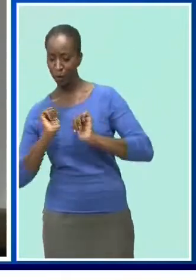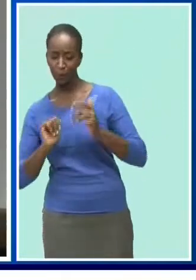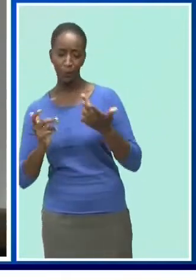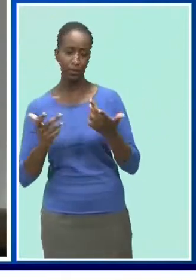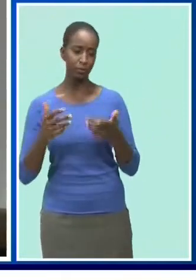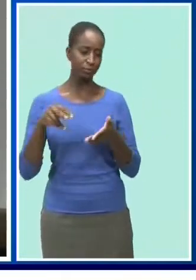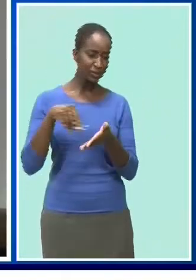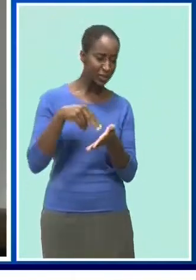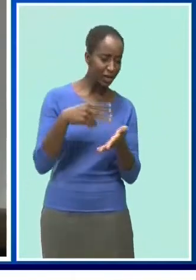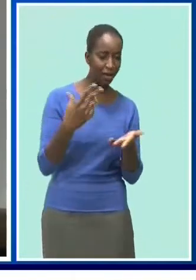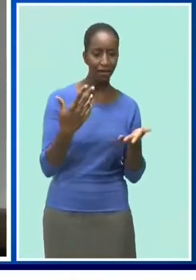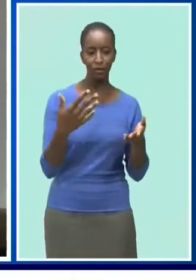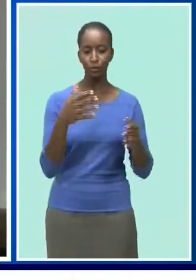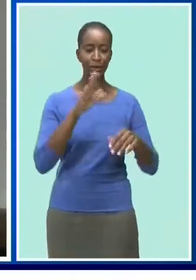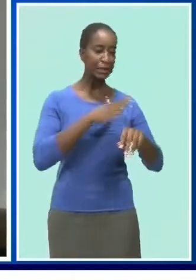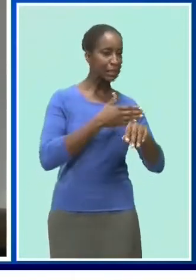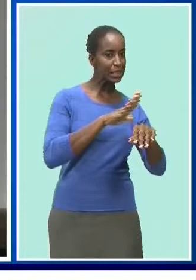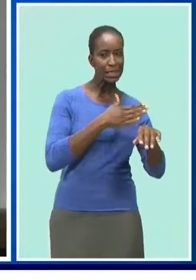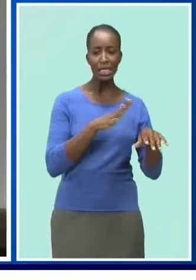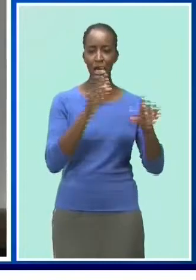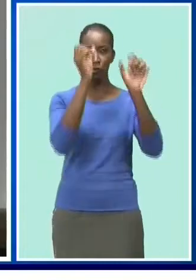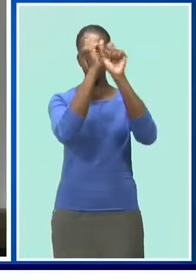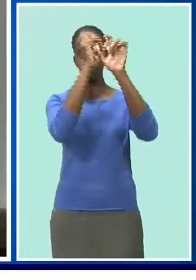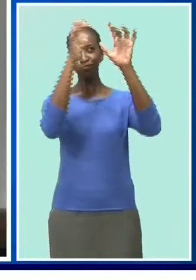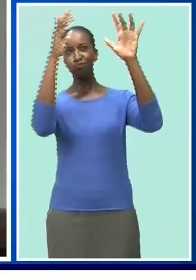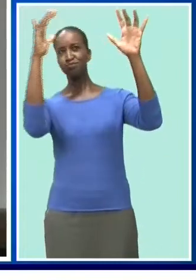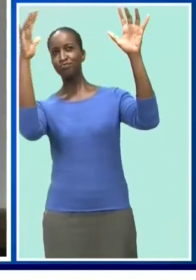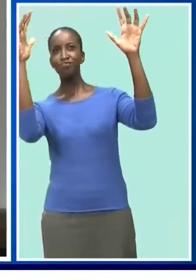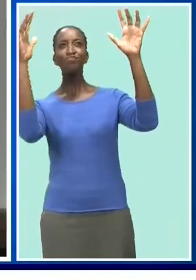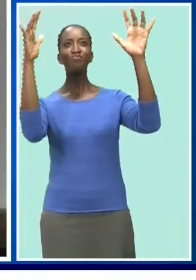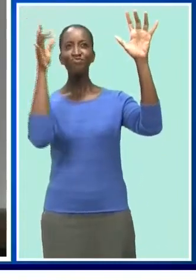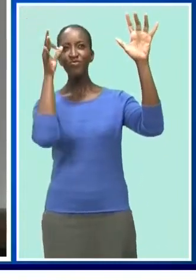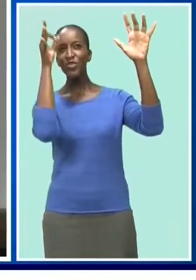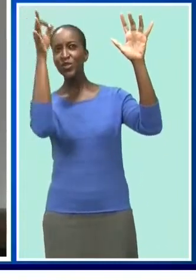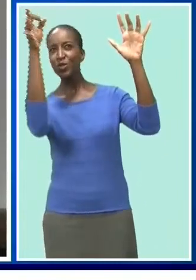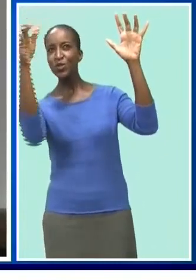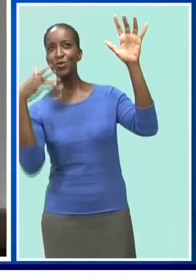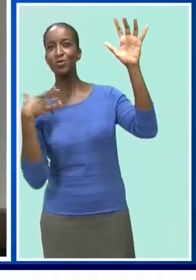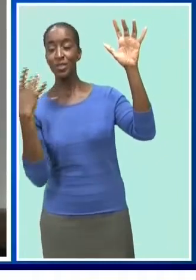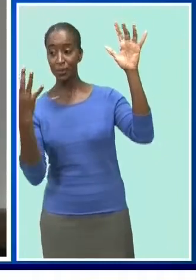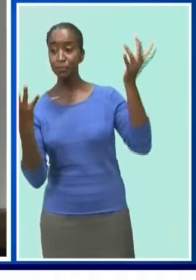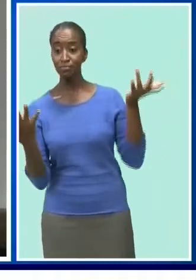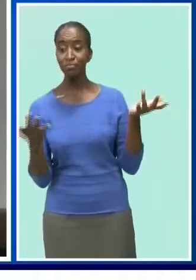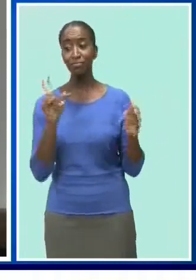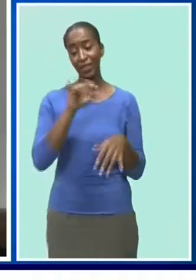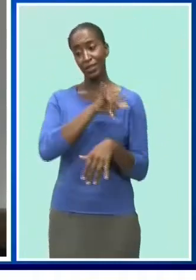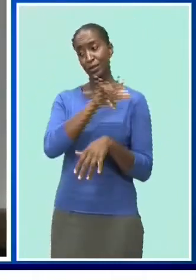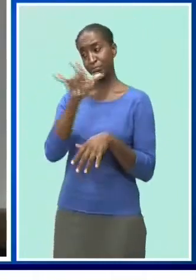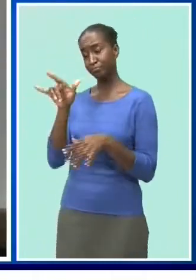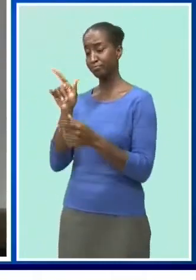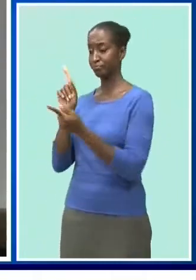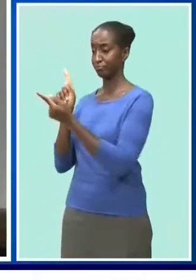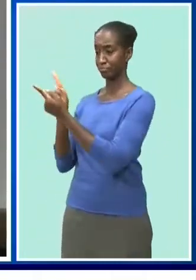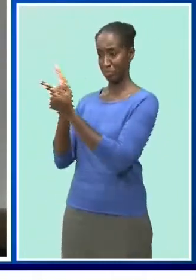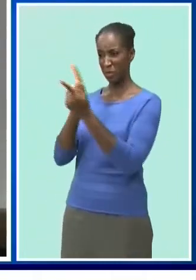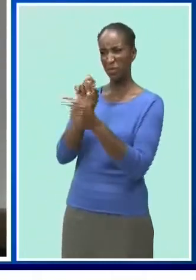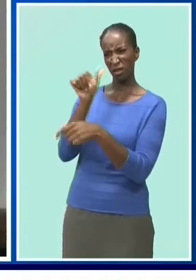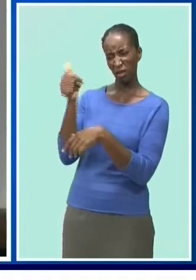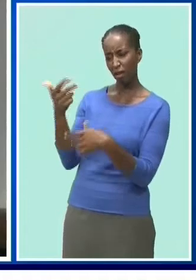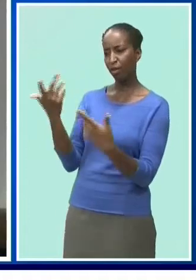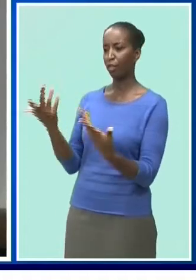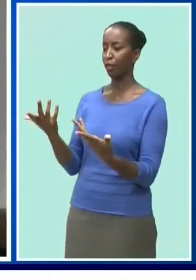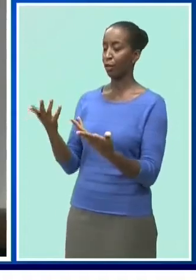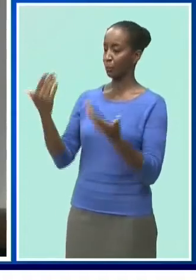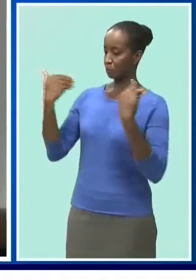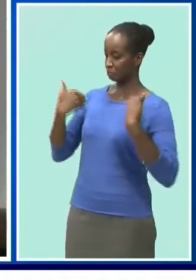to, one, network, two, to let people know that you exist, and three, to basically see